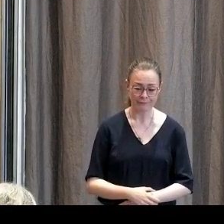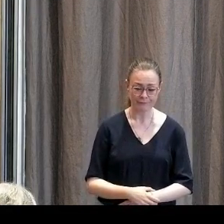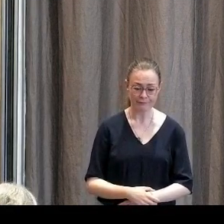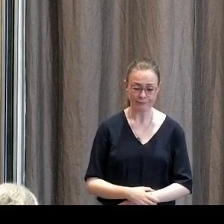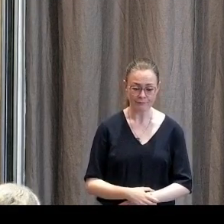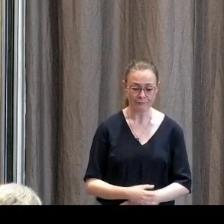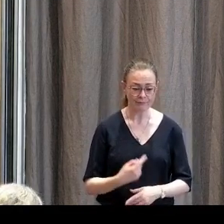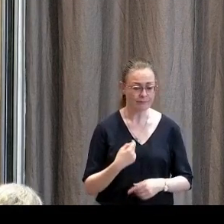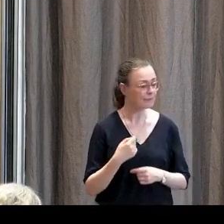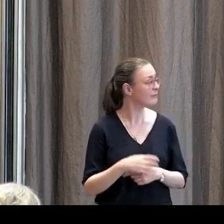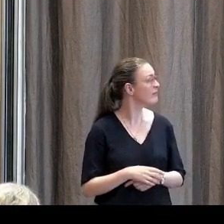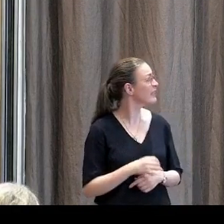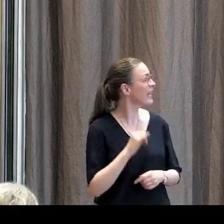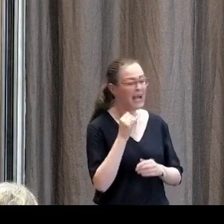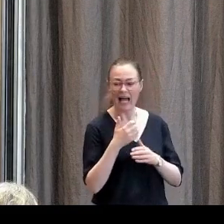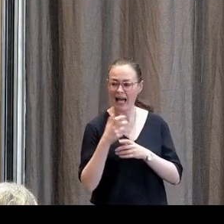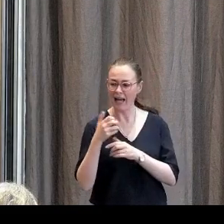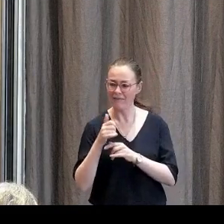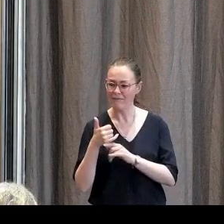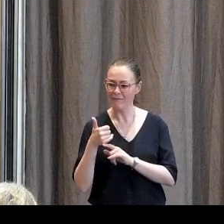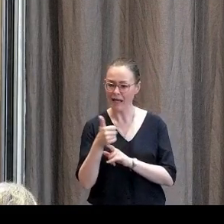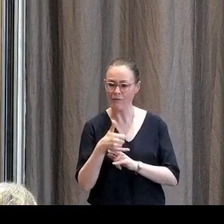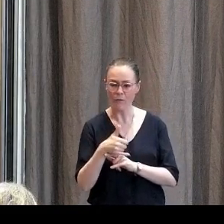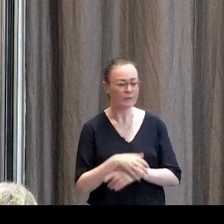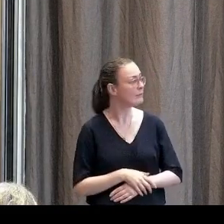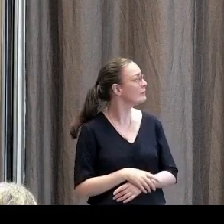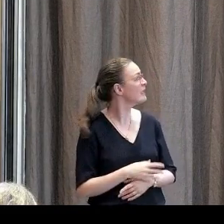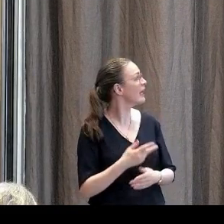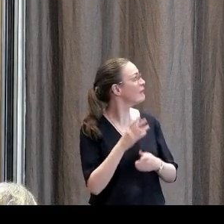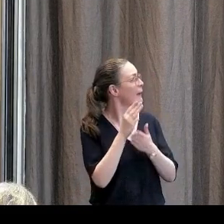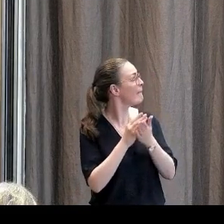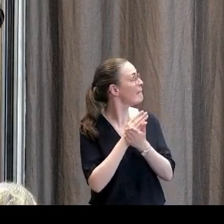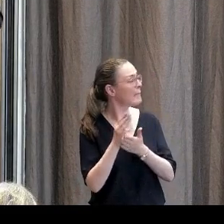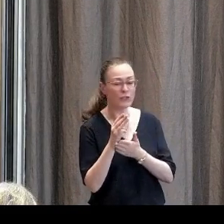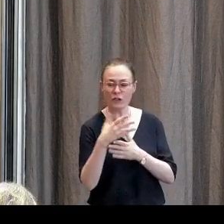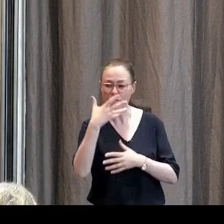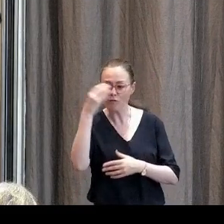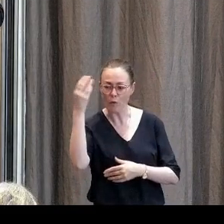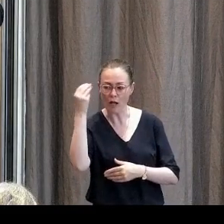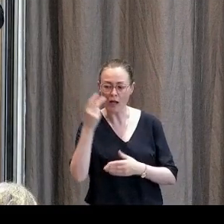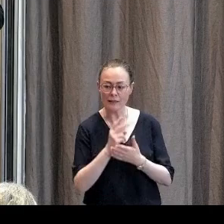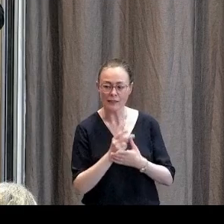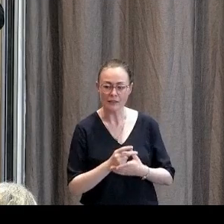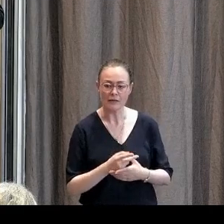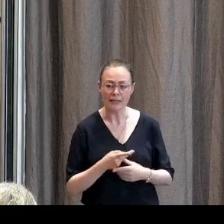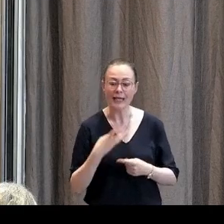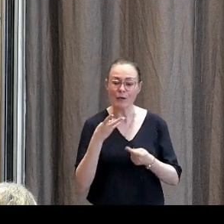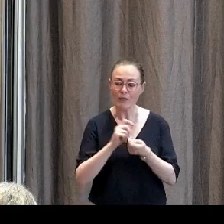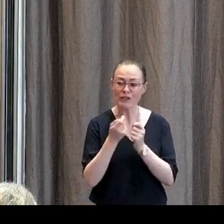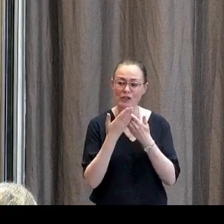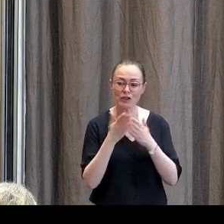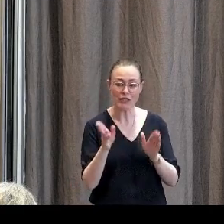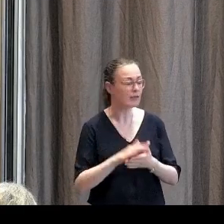So this is filmed on an iPhone. So the dog has just started having a partial or focal seizure, and it's going to generalize in a